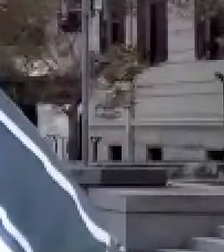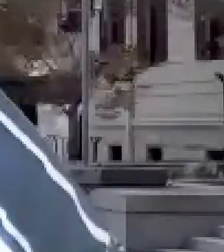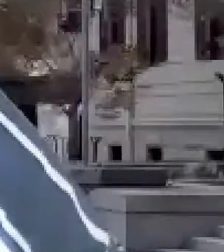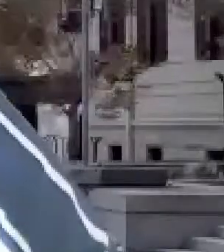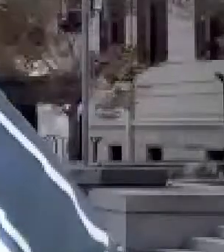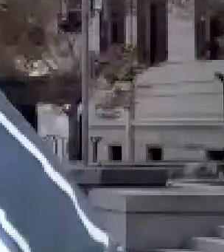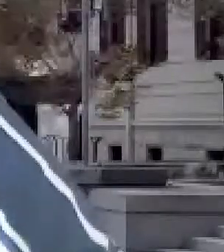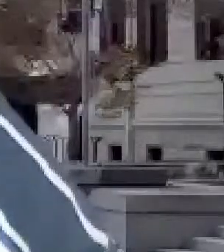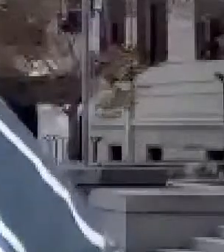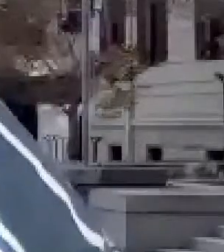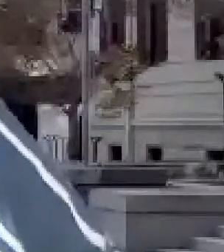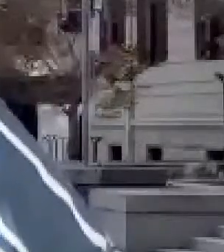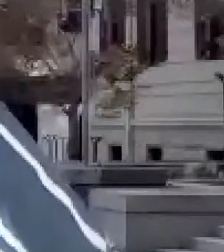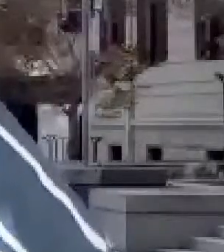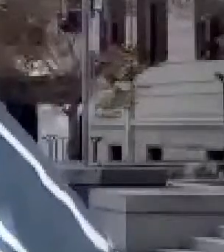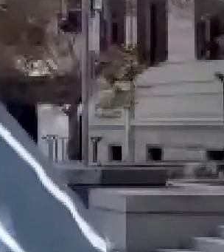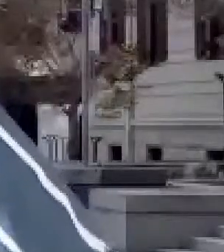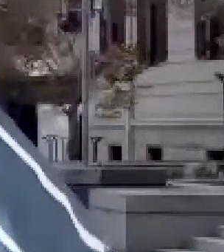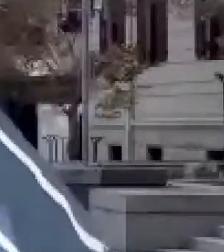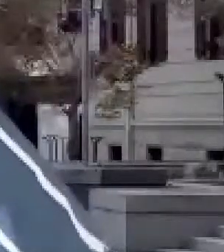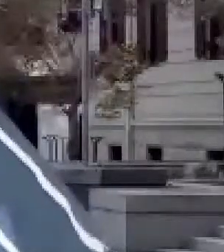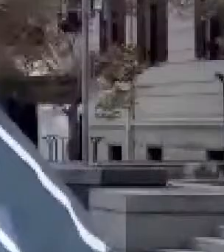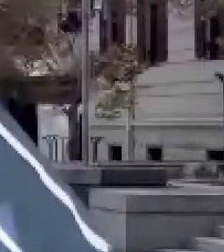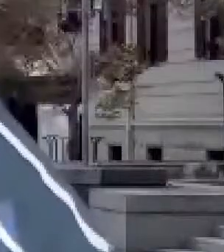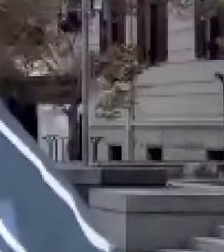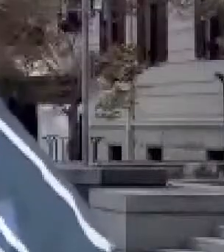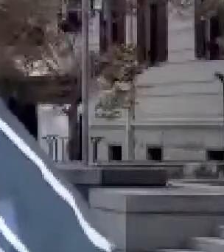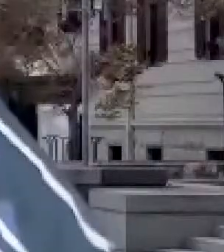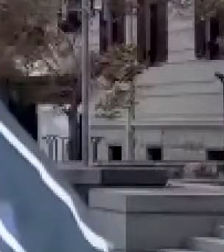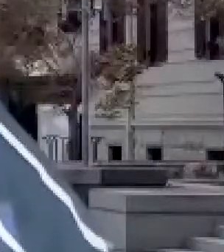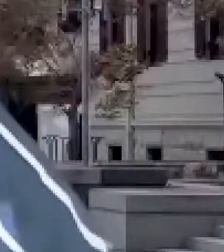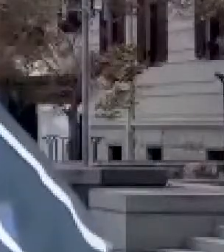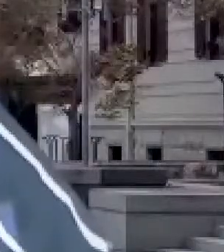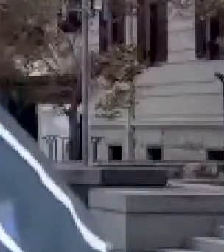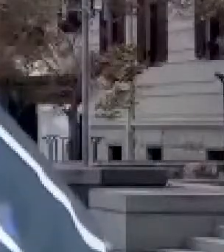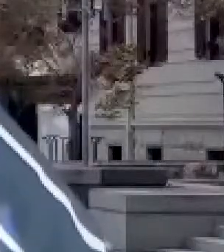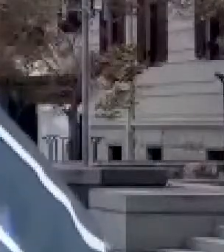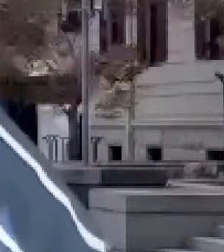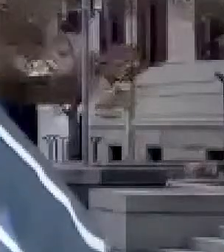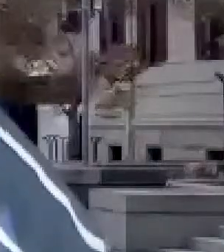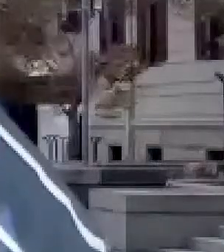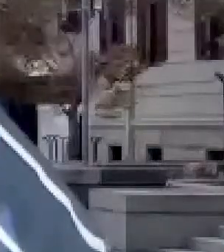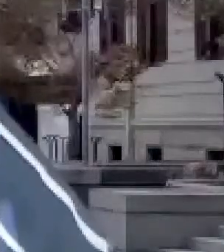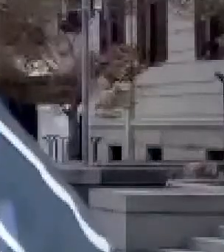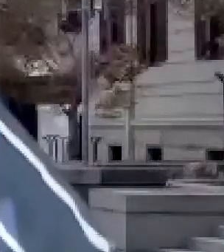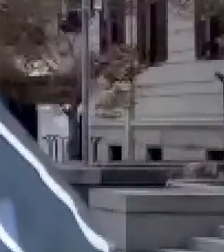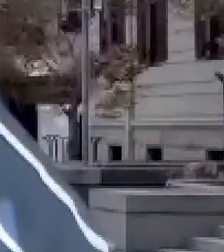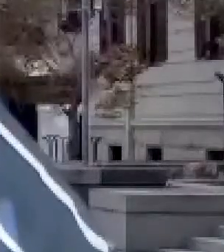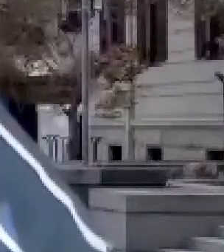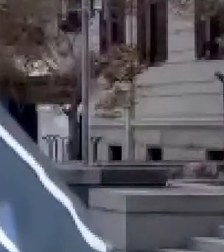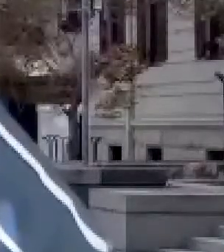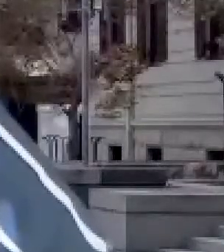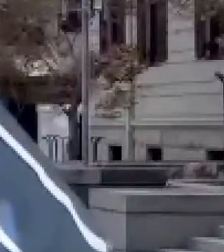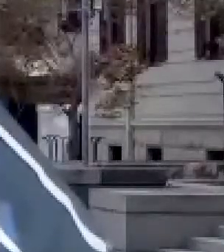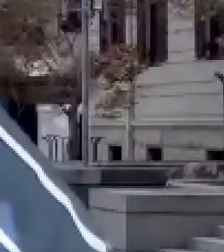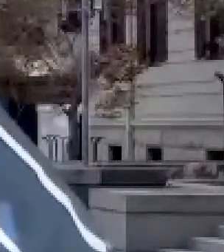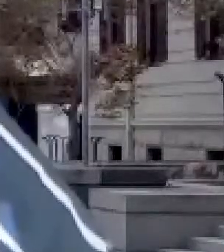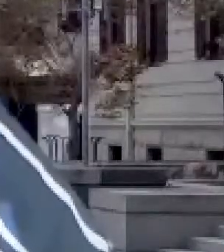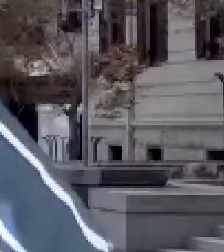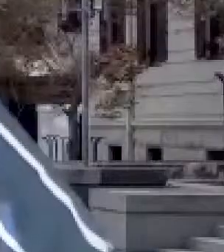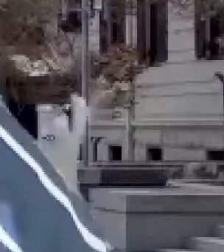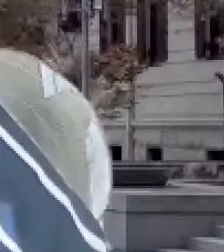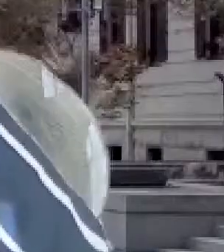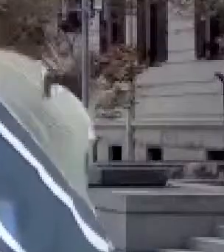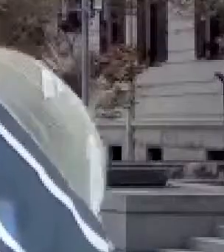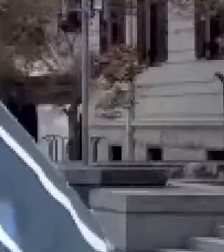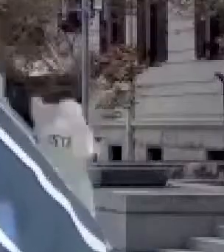being taken to address the evolving nature of drug trafficking, including use of the dark web platforms and cryptocurrency,